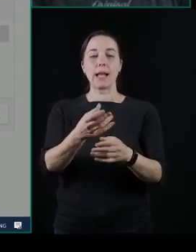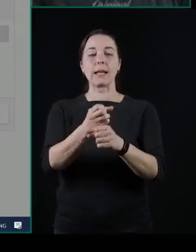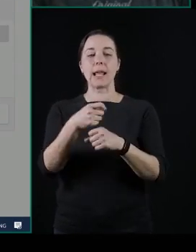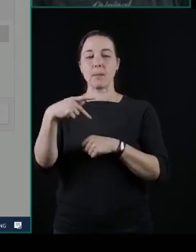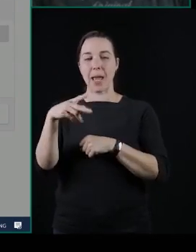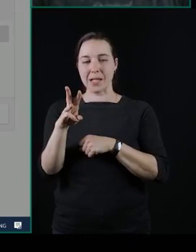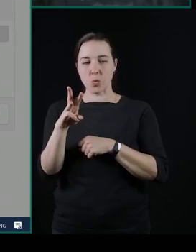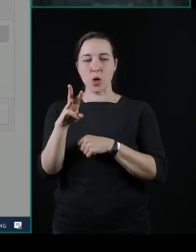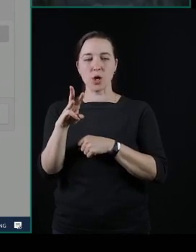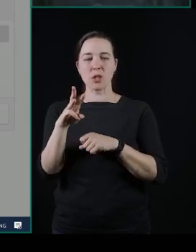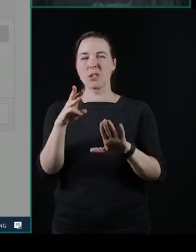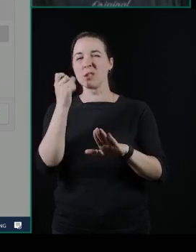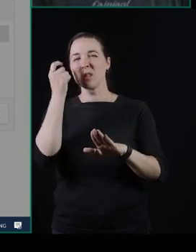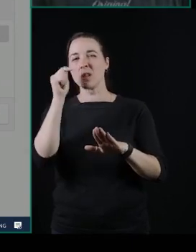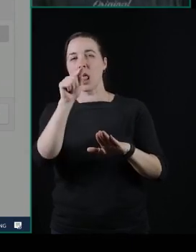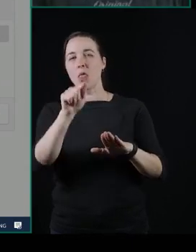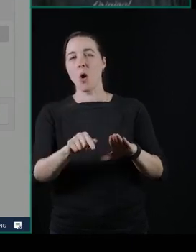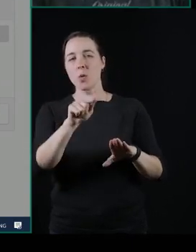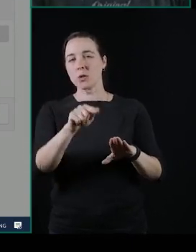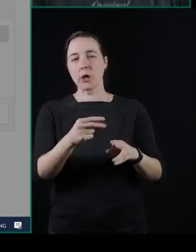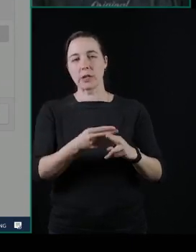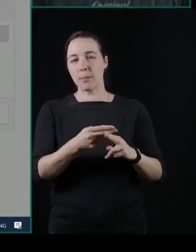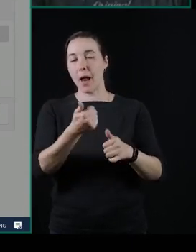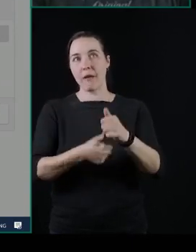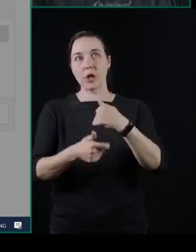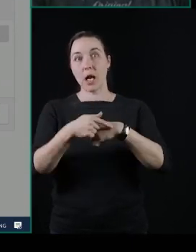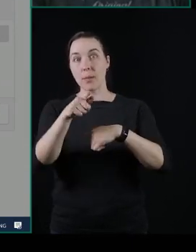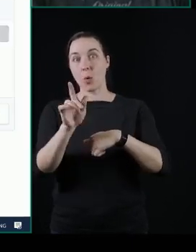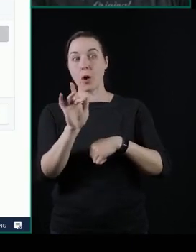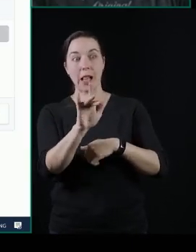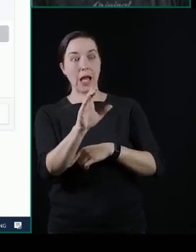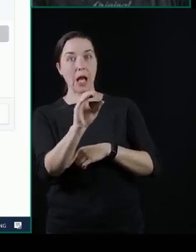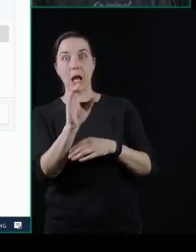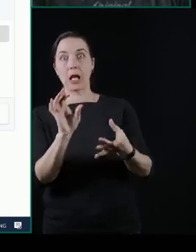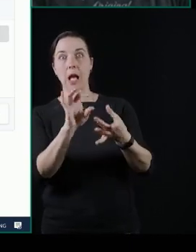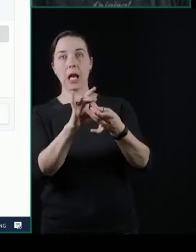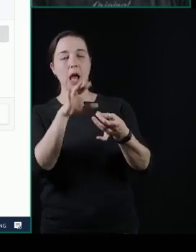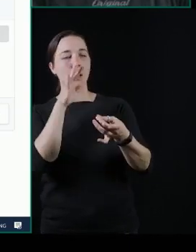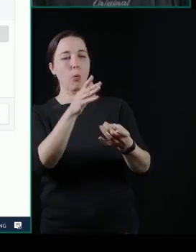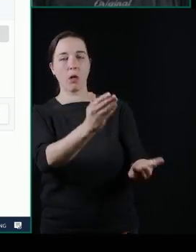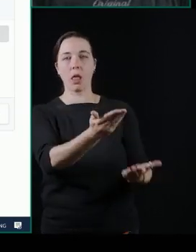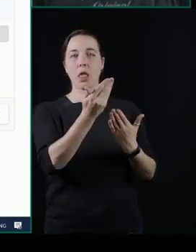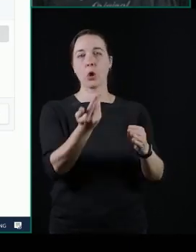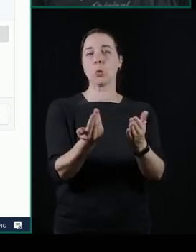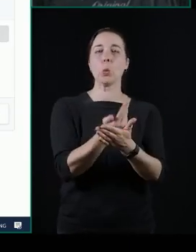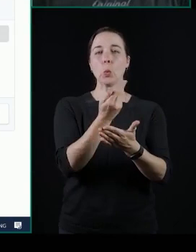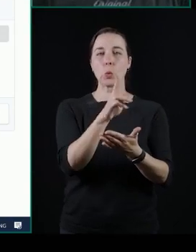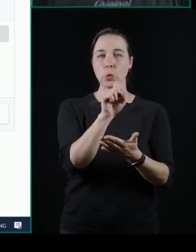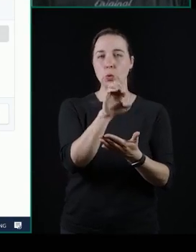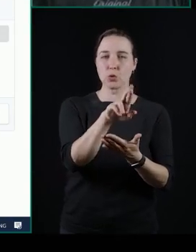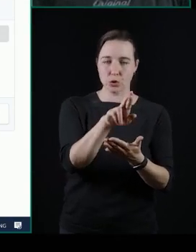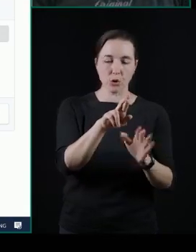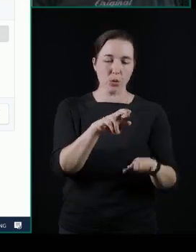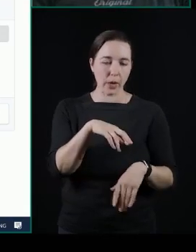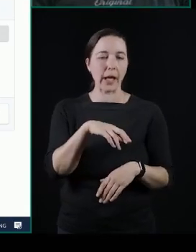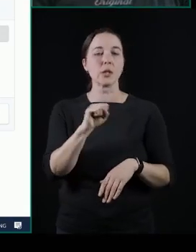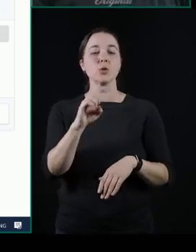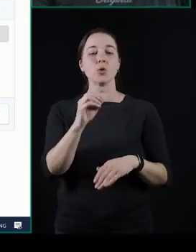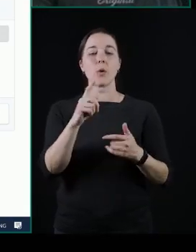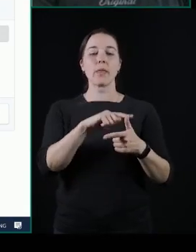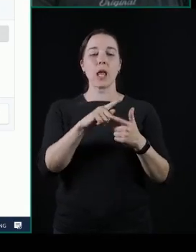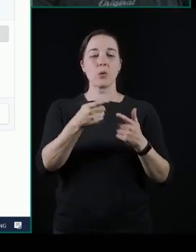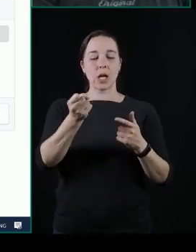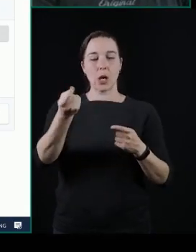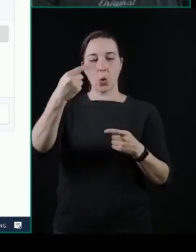and getting a password. These users are temporary. Every time you click connect, you're going to be presented with a new user. So we